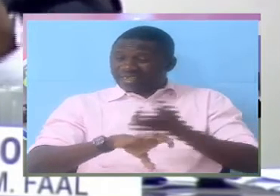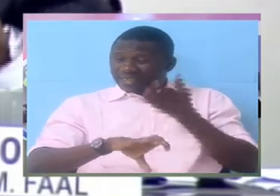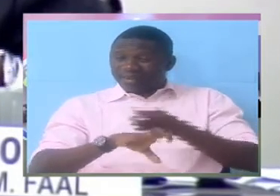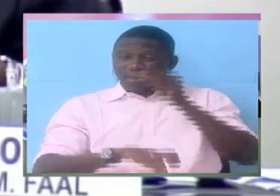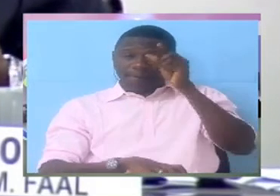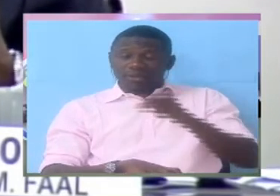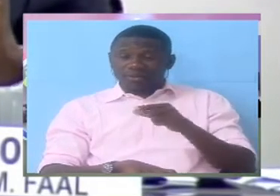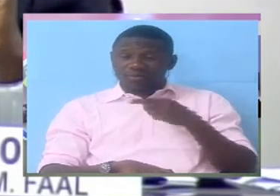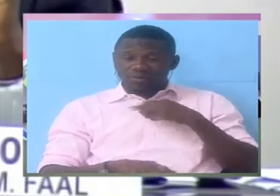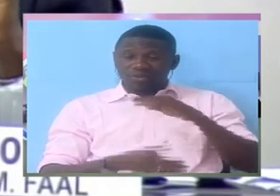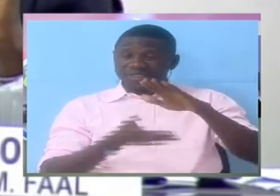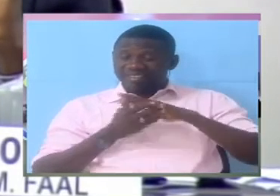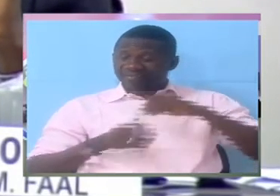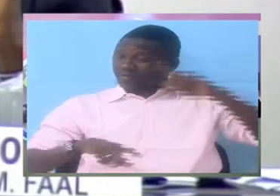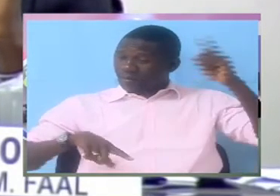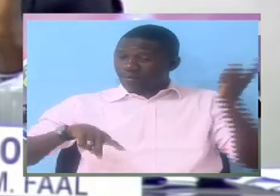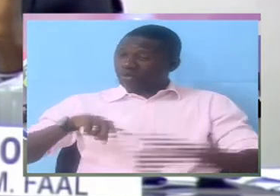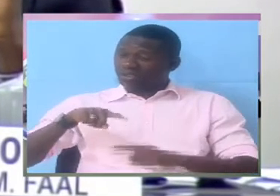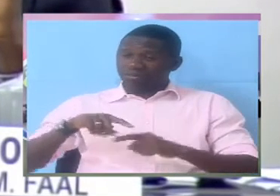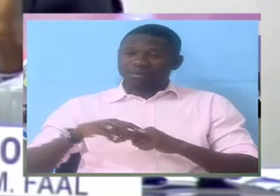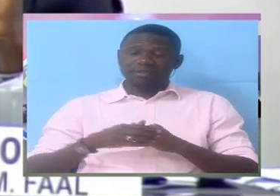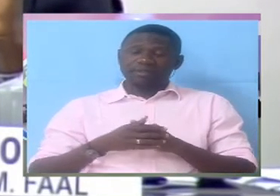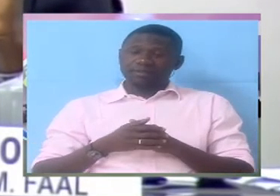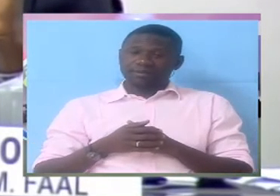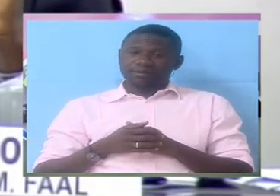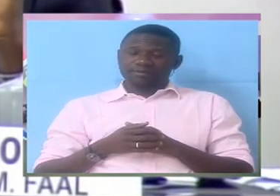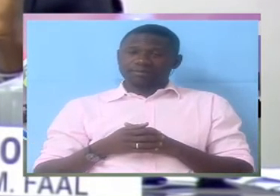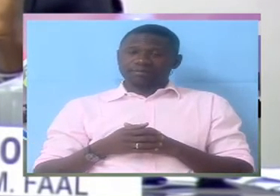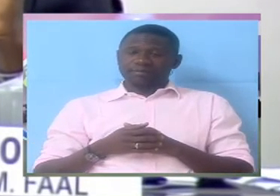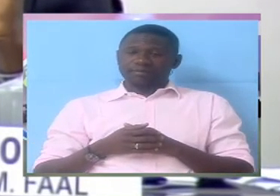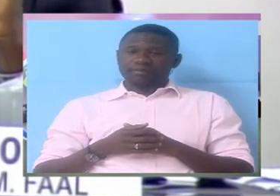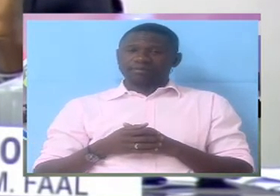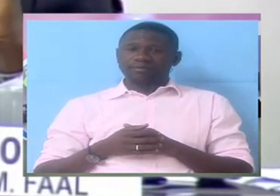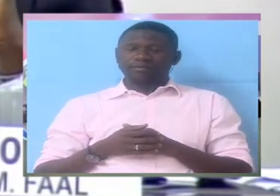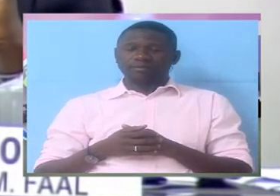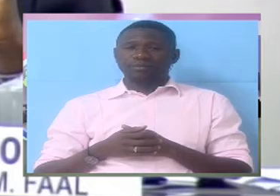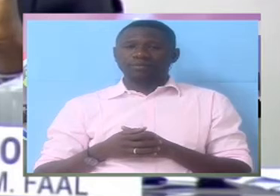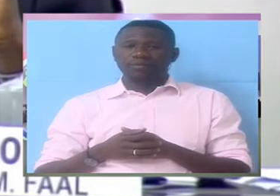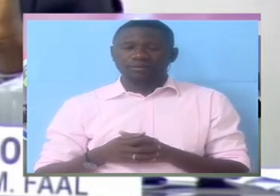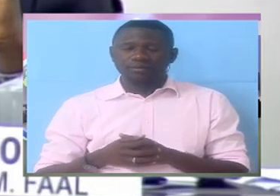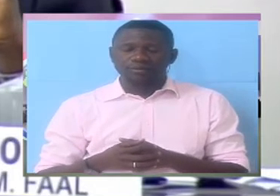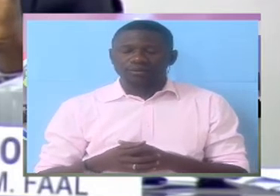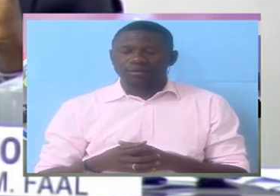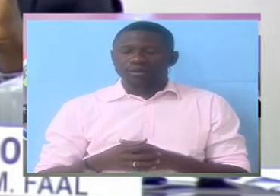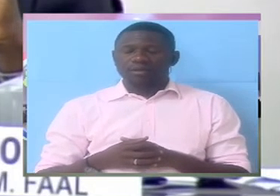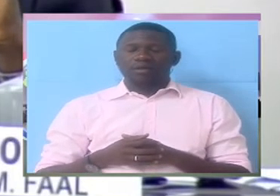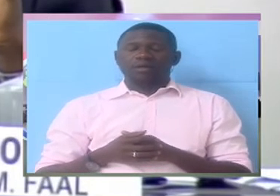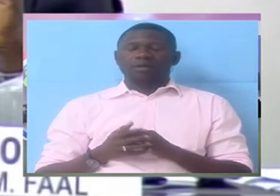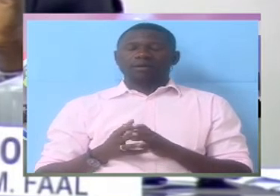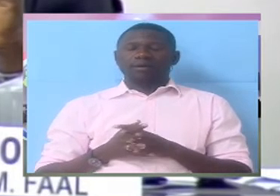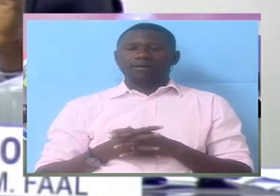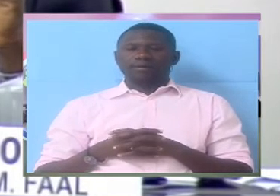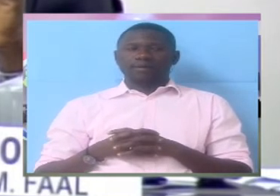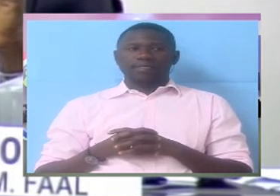a penalty. Be la kuma ko nyi fola yemem ko menula ko koleta wol be